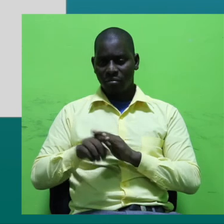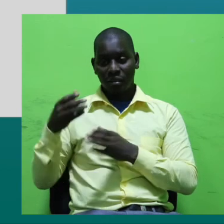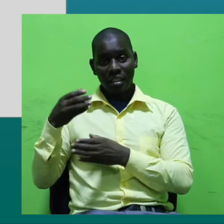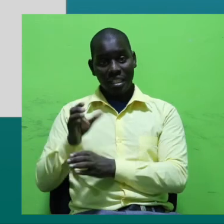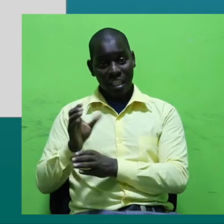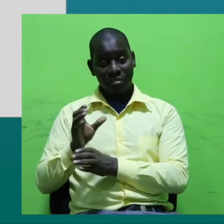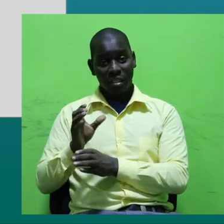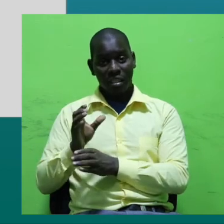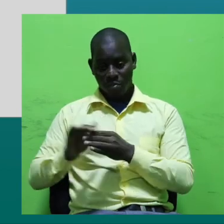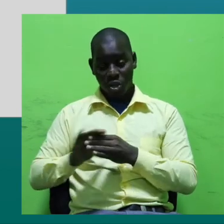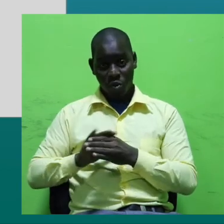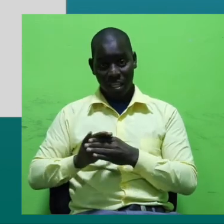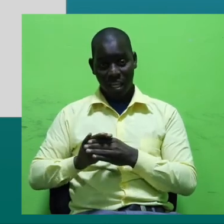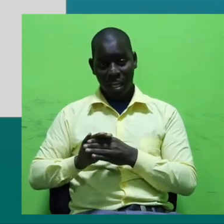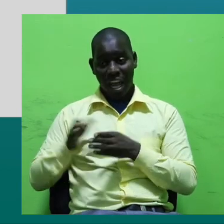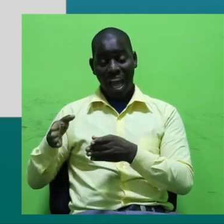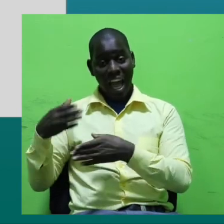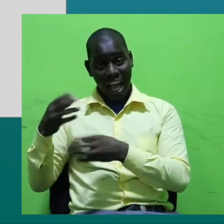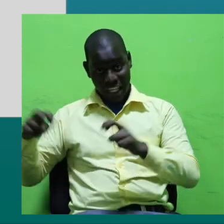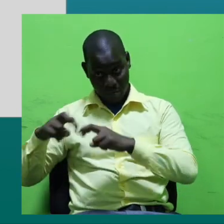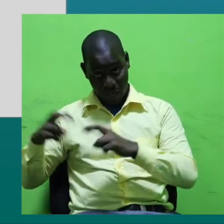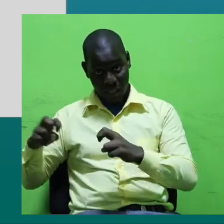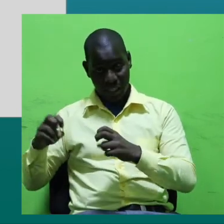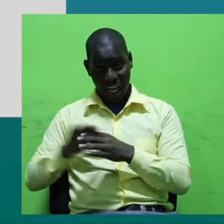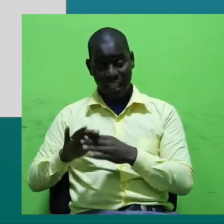light intensity, pressure, and so on.